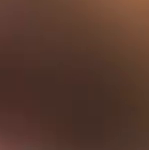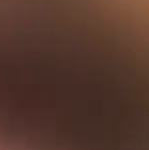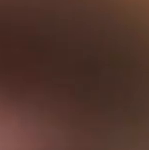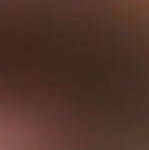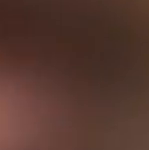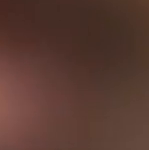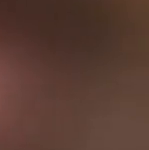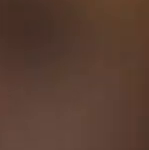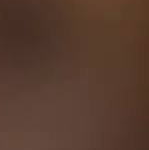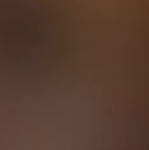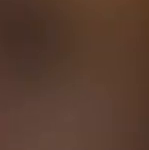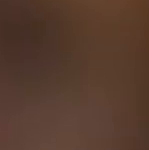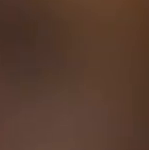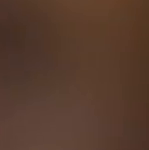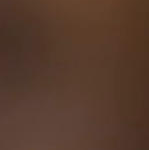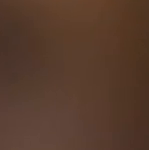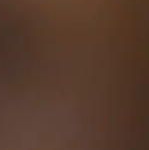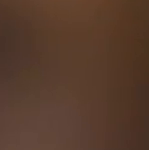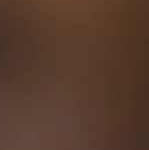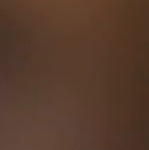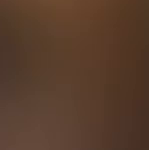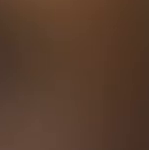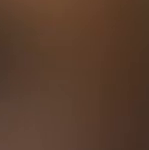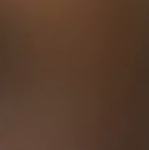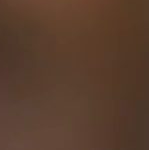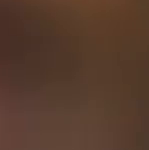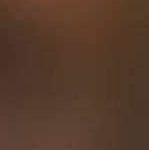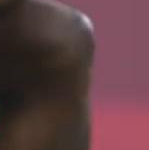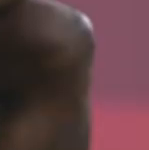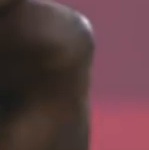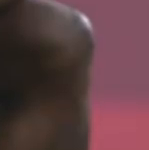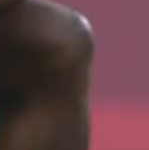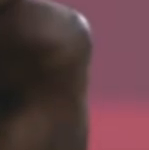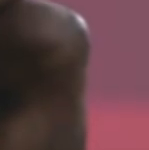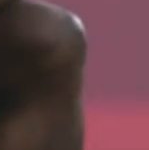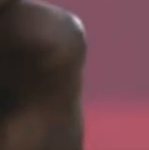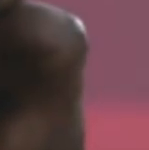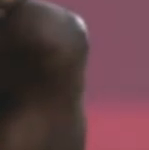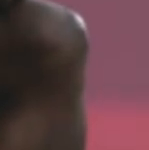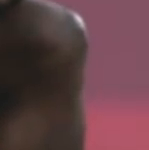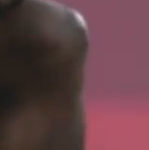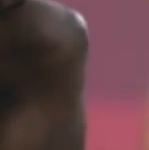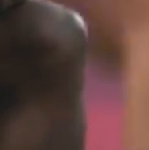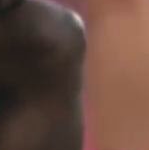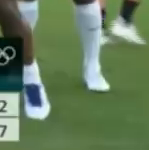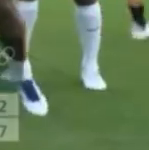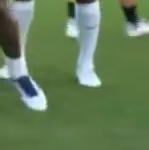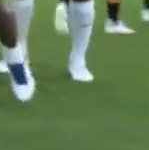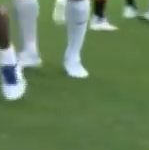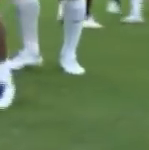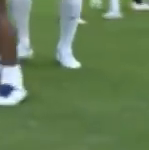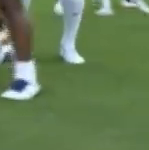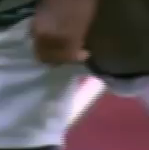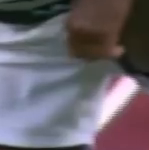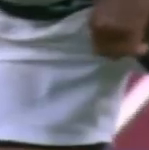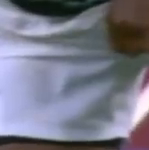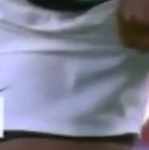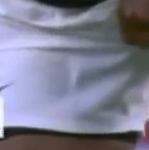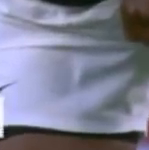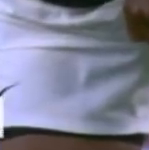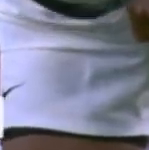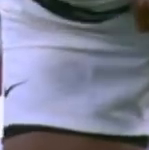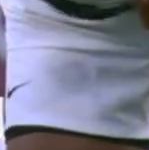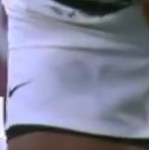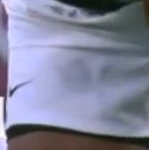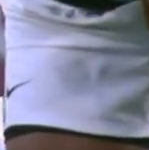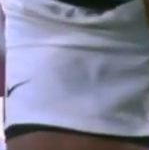the Olympic stage, it was too touching for me knowing my dad was not there to witness this important moment in my life. The